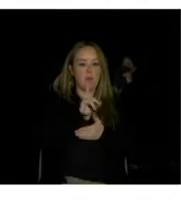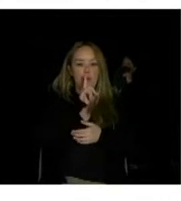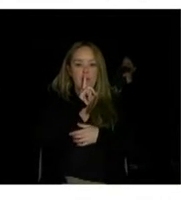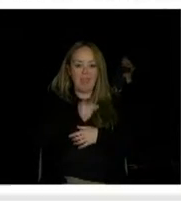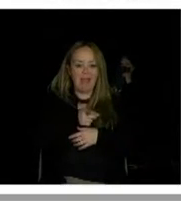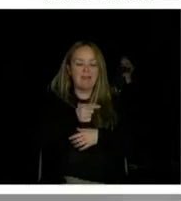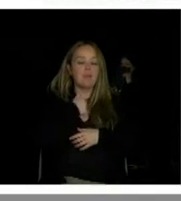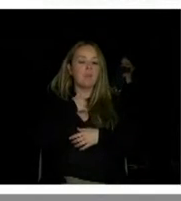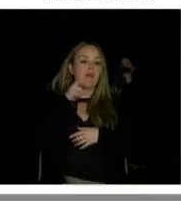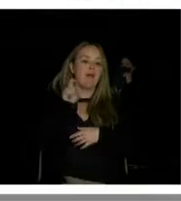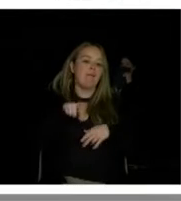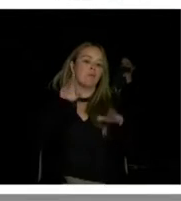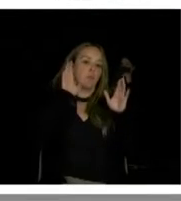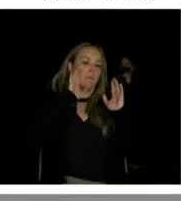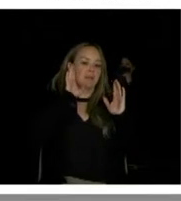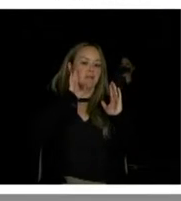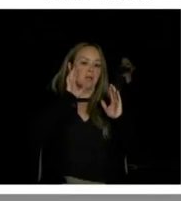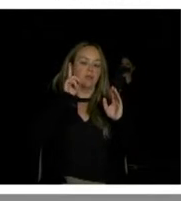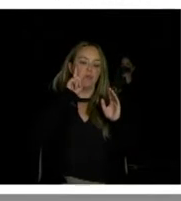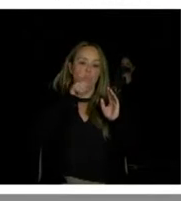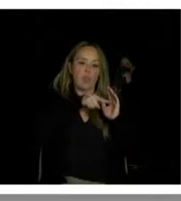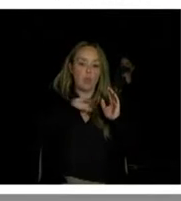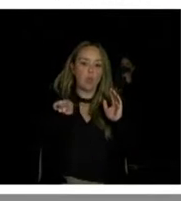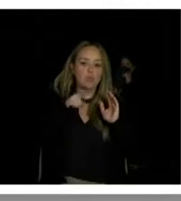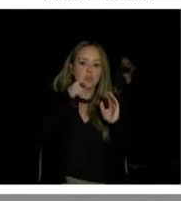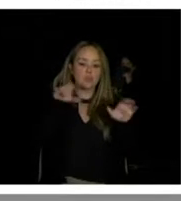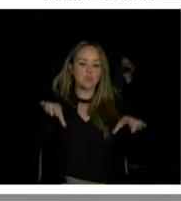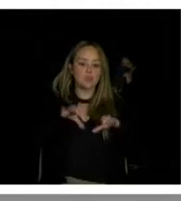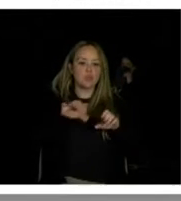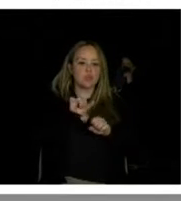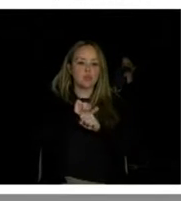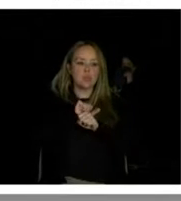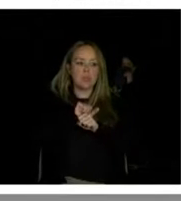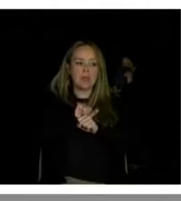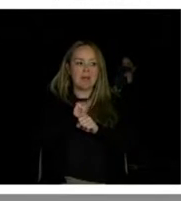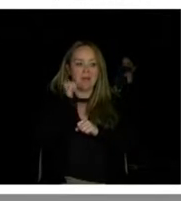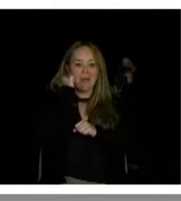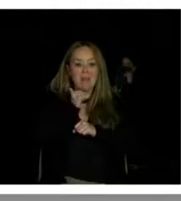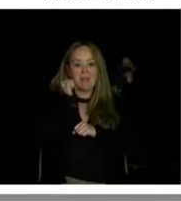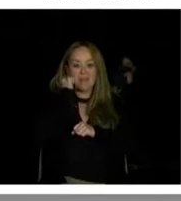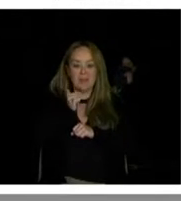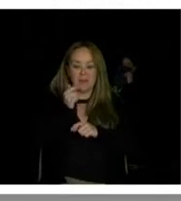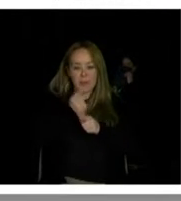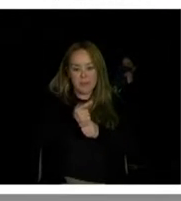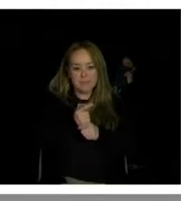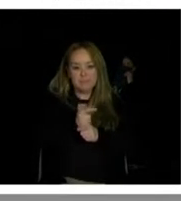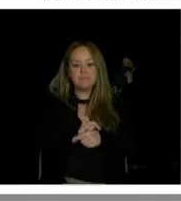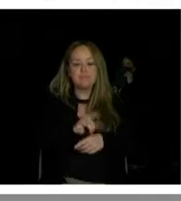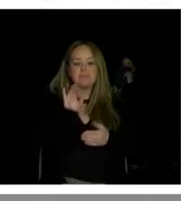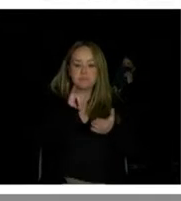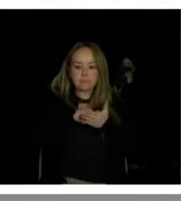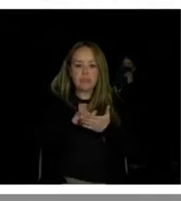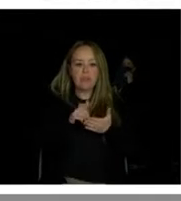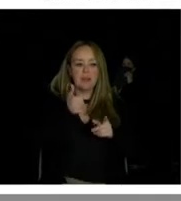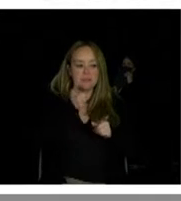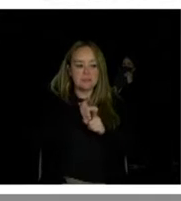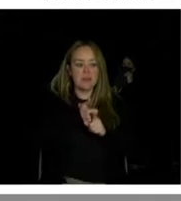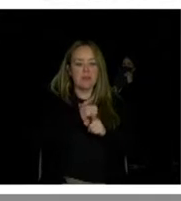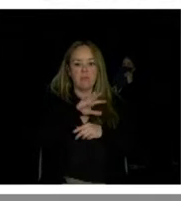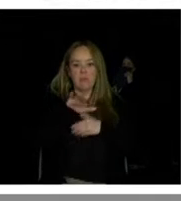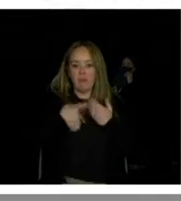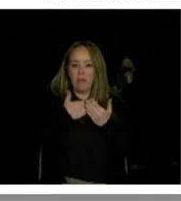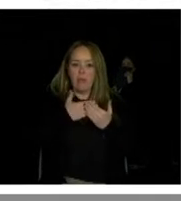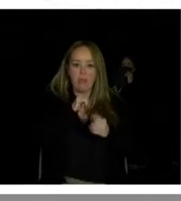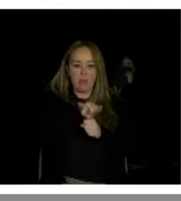we have to pay attention to those who are doing the work each and every day, right? And that is all